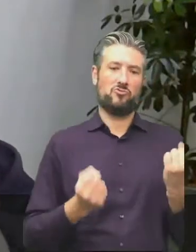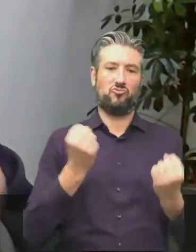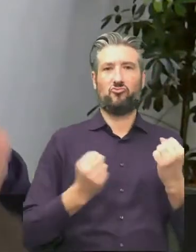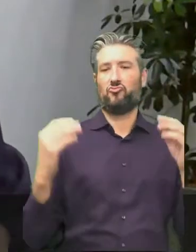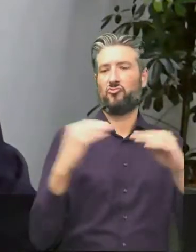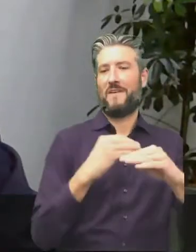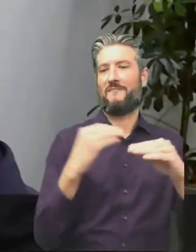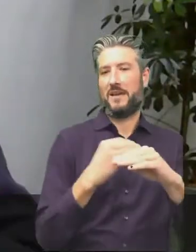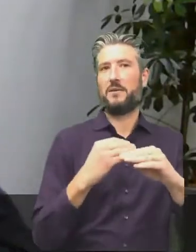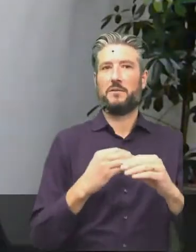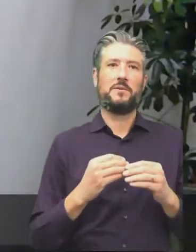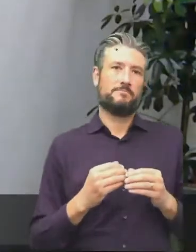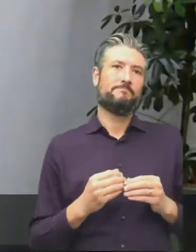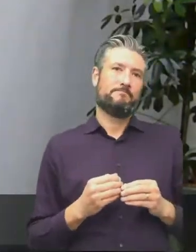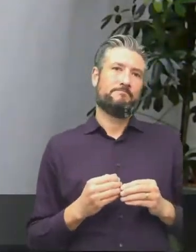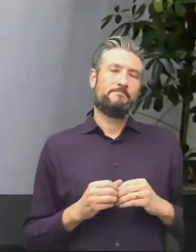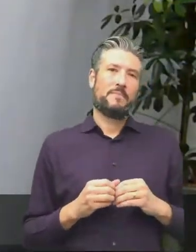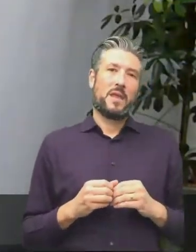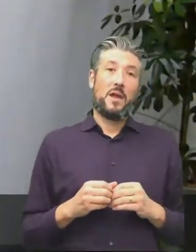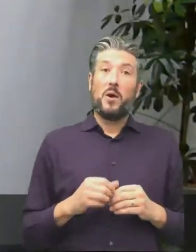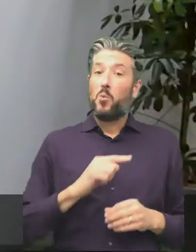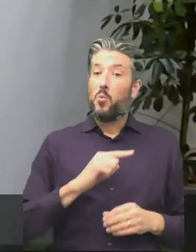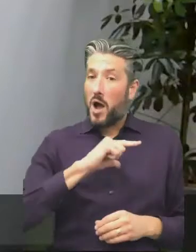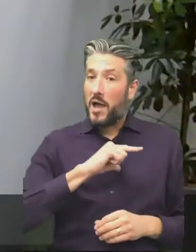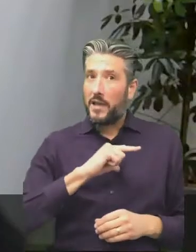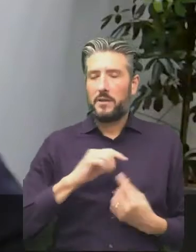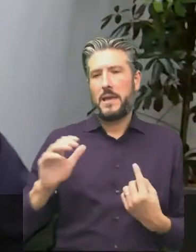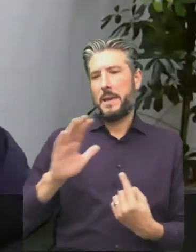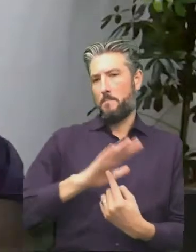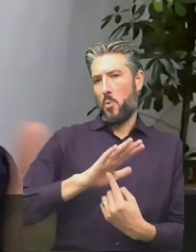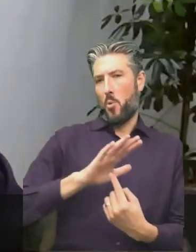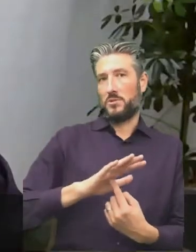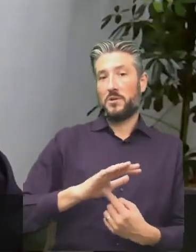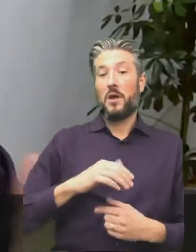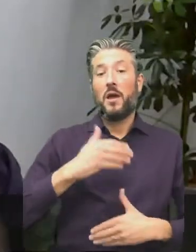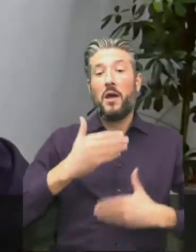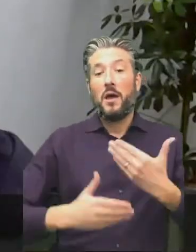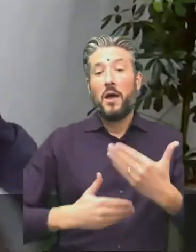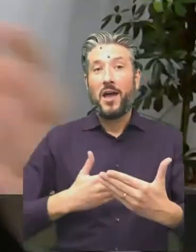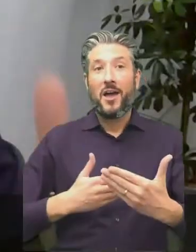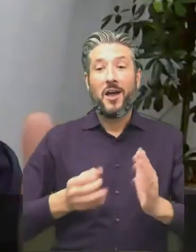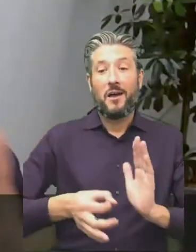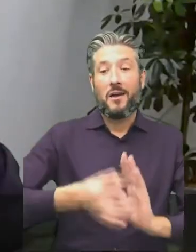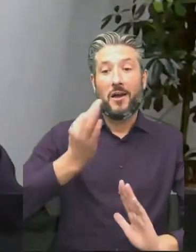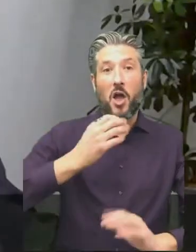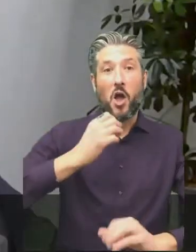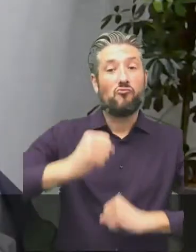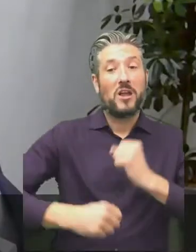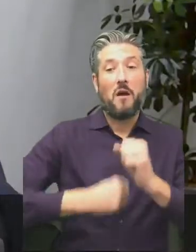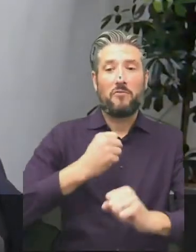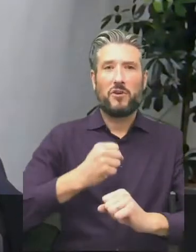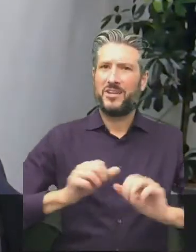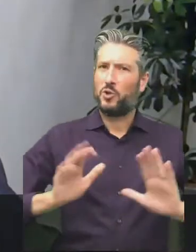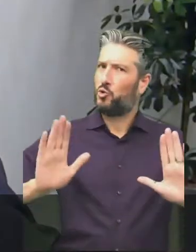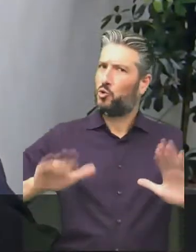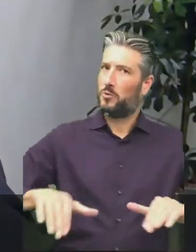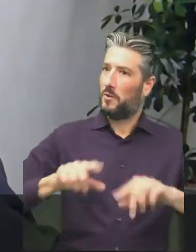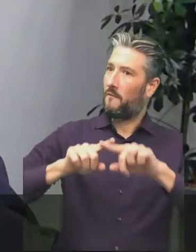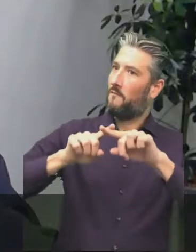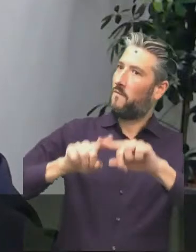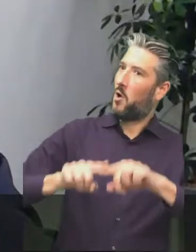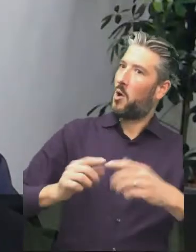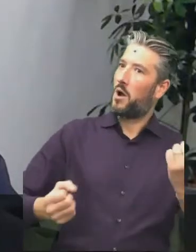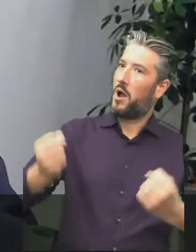at all costs a car-led recovery. Our City of London doesn't have the space to have additional lorries,